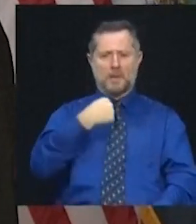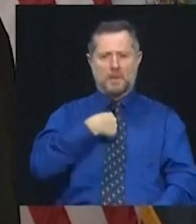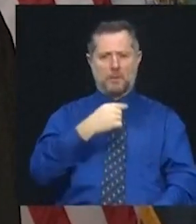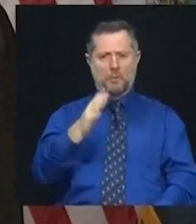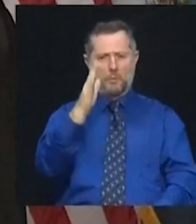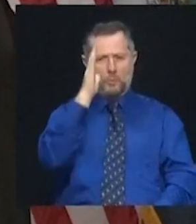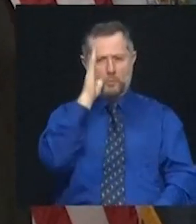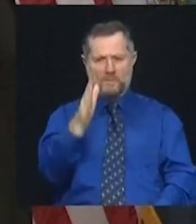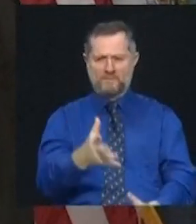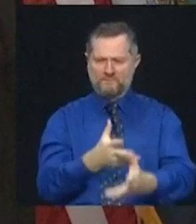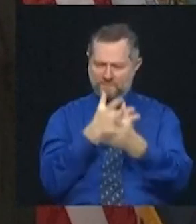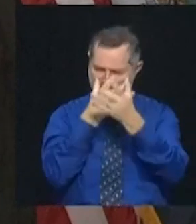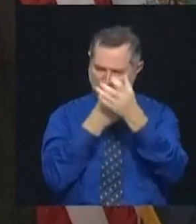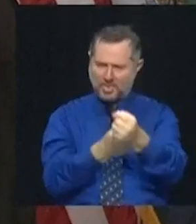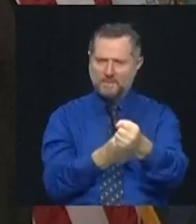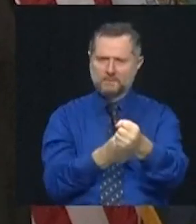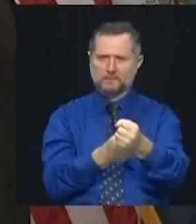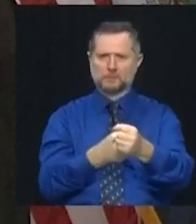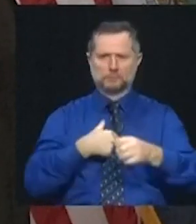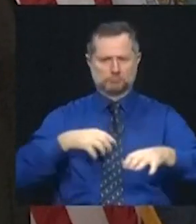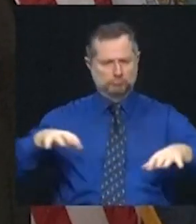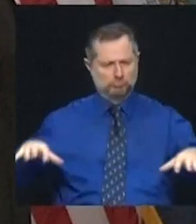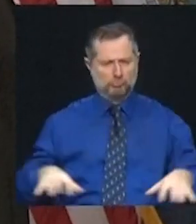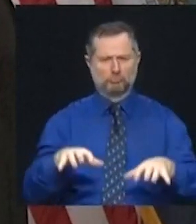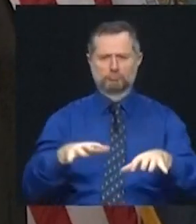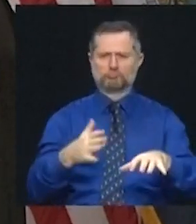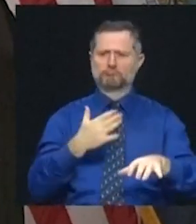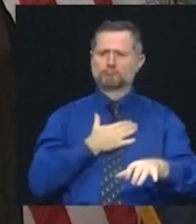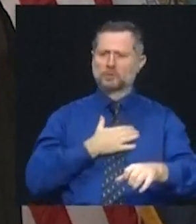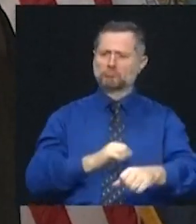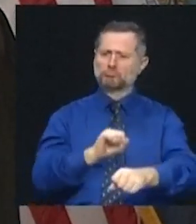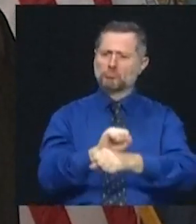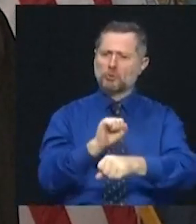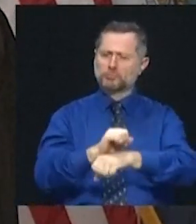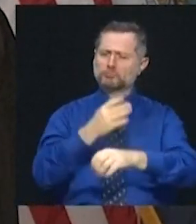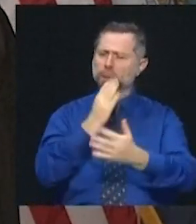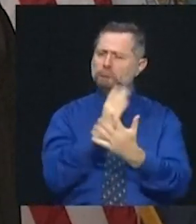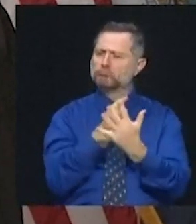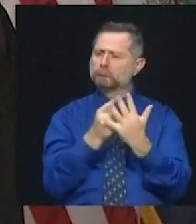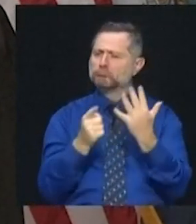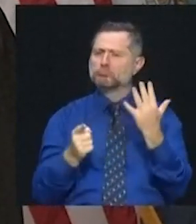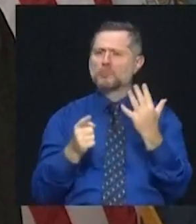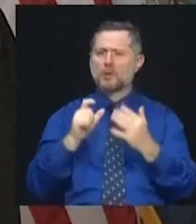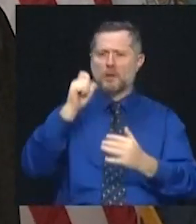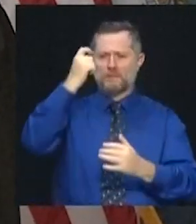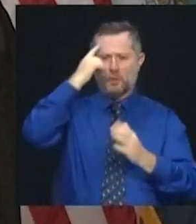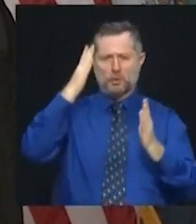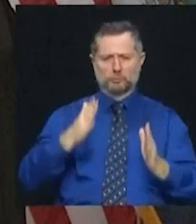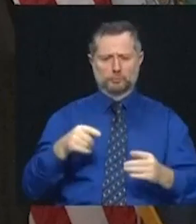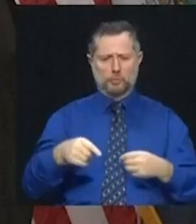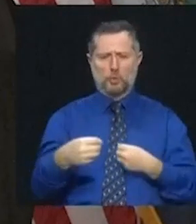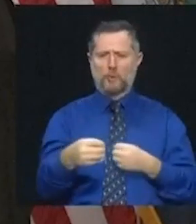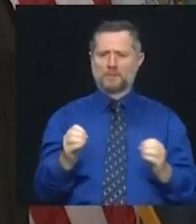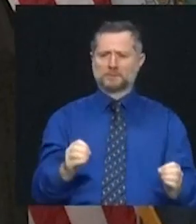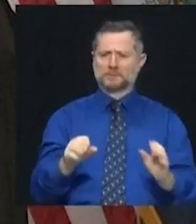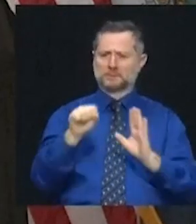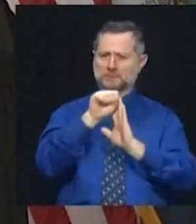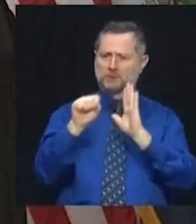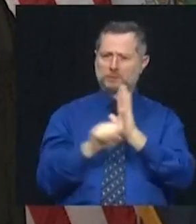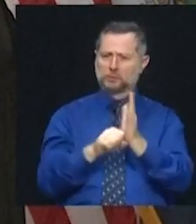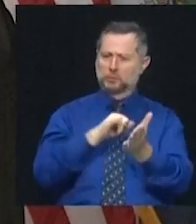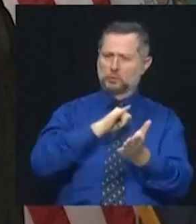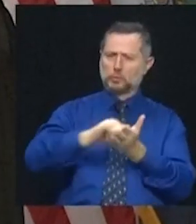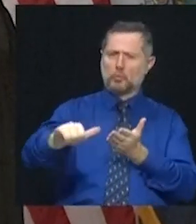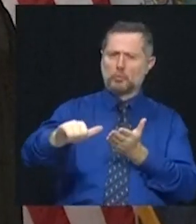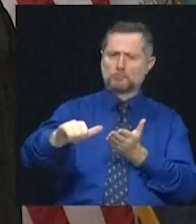faithfully discharge my duties. That I will faithfully discharge my duties. Of the office of Governor of the State of New York. Of the office